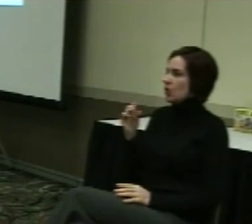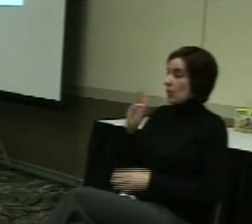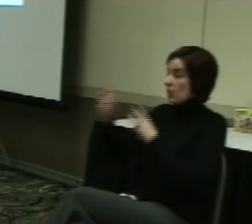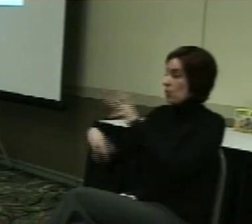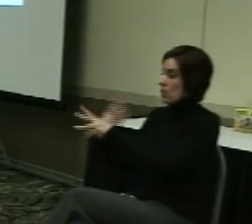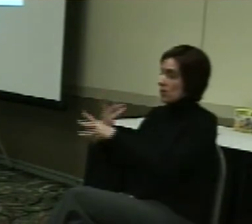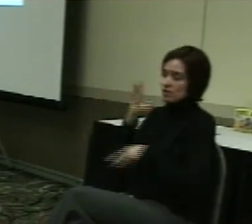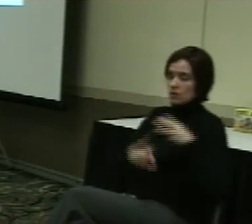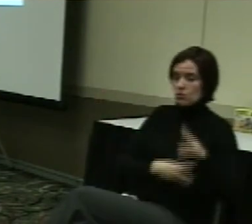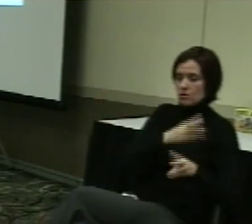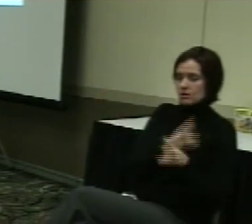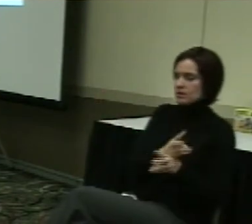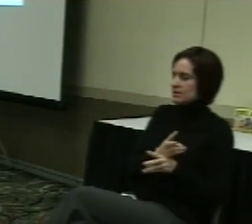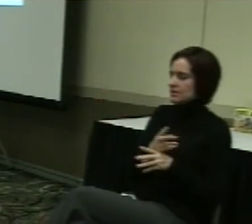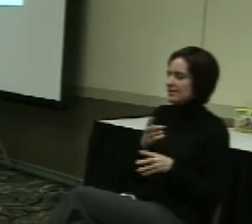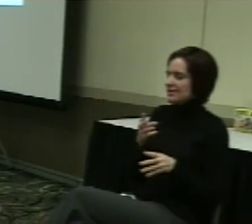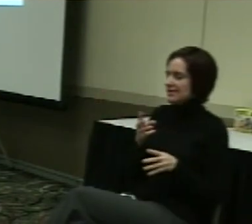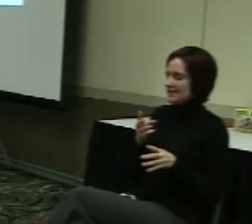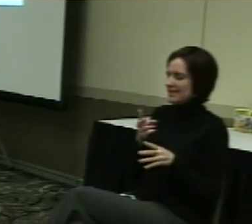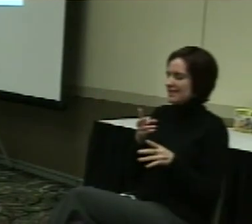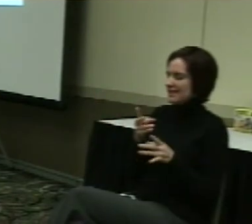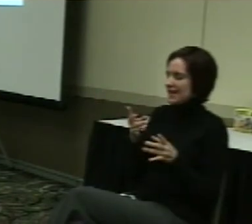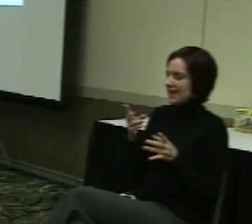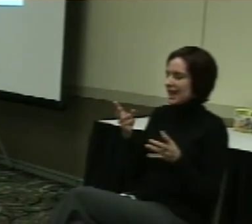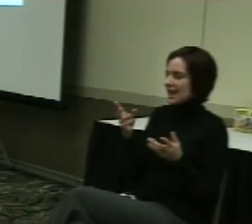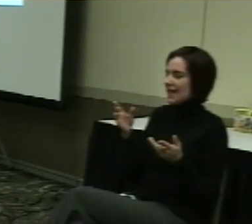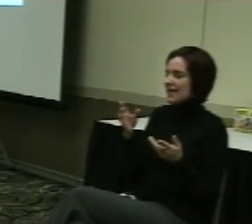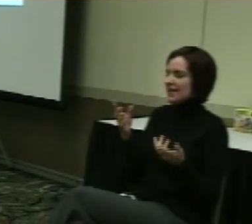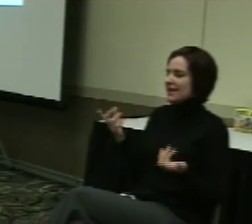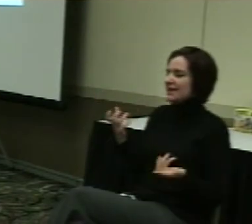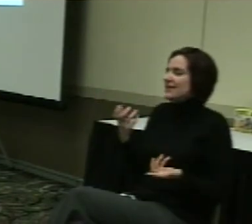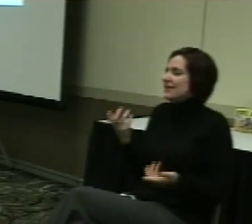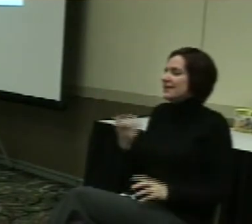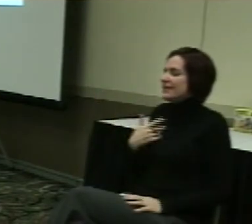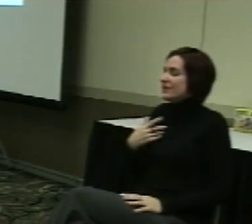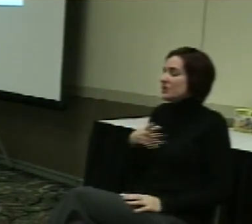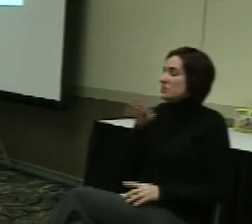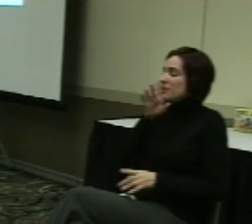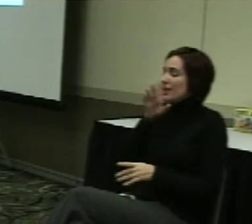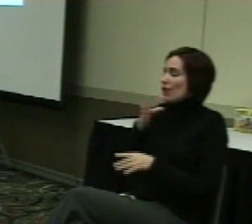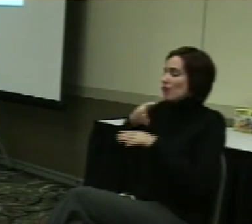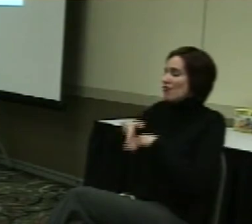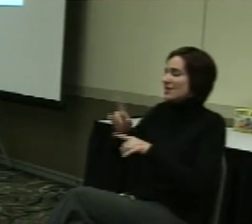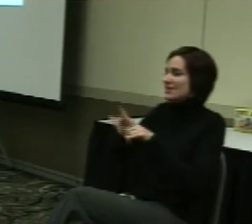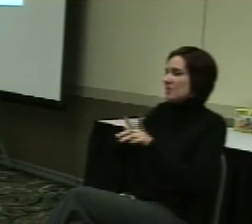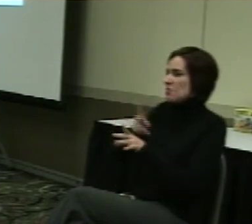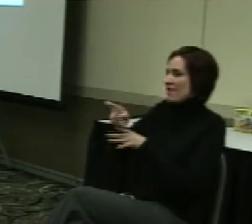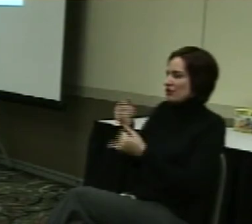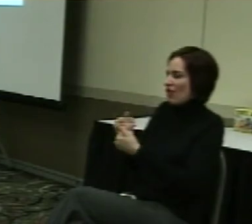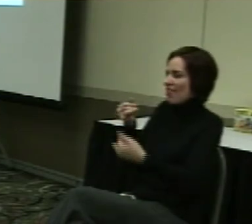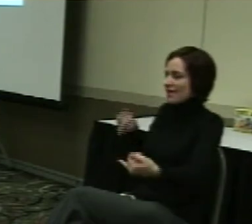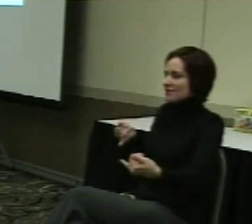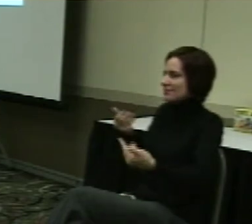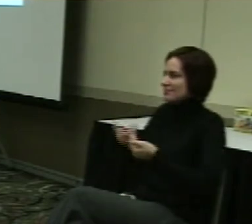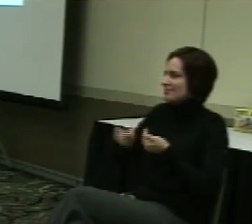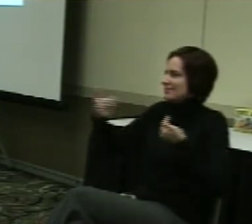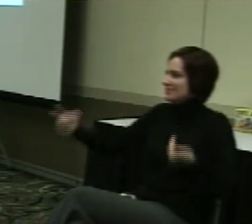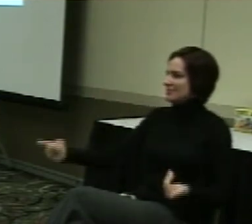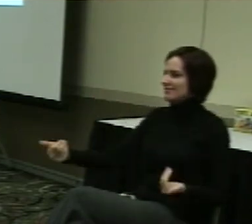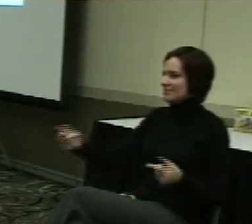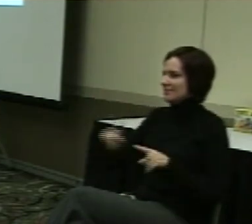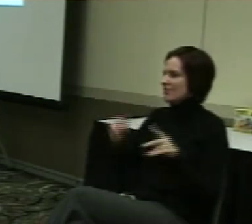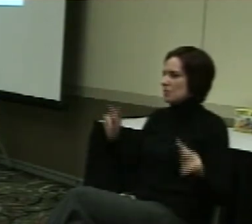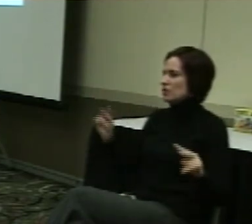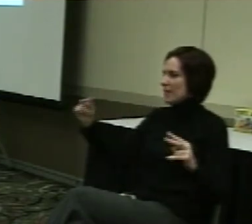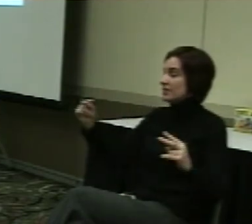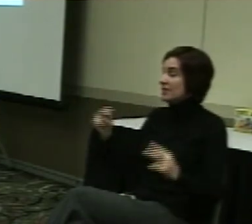and the world of a social worker, when you meet, you're speaking across different professional lines to some degree, and you can really understand that. Now, I